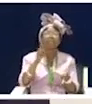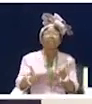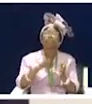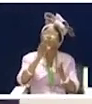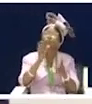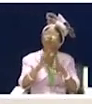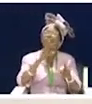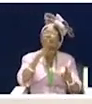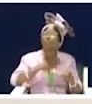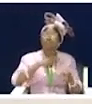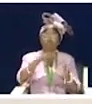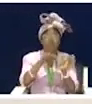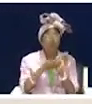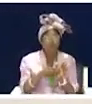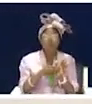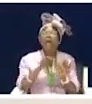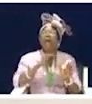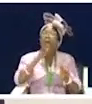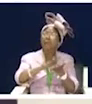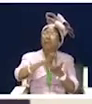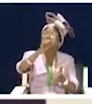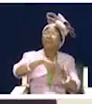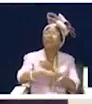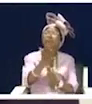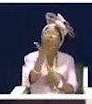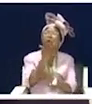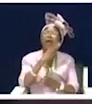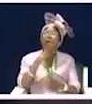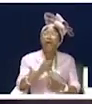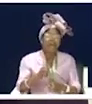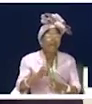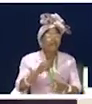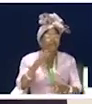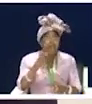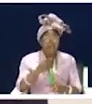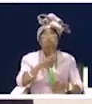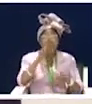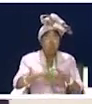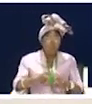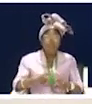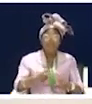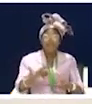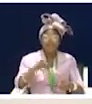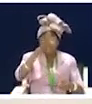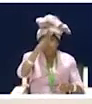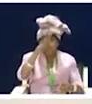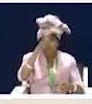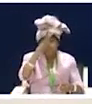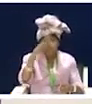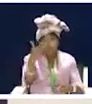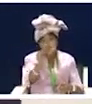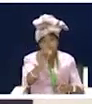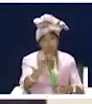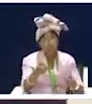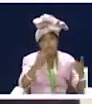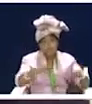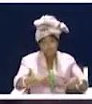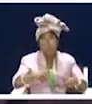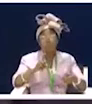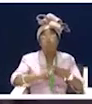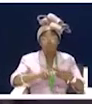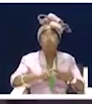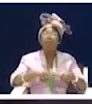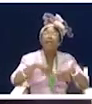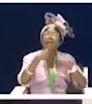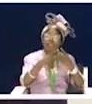I believe in God. And I told my pastor I had to see Daddy Adeboye. When Daddy came to Let's Go Out Fishing last year,